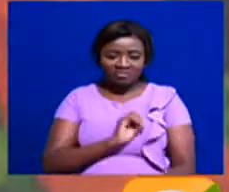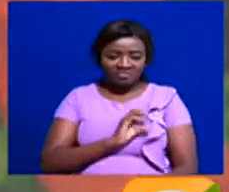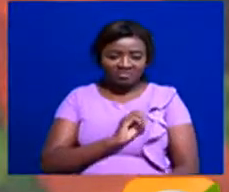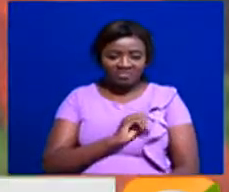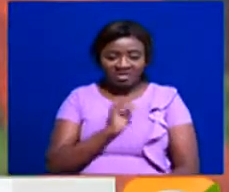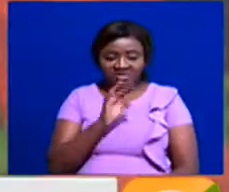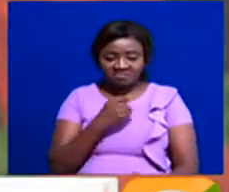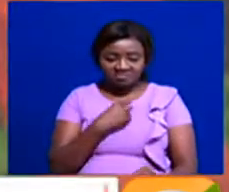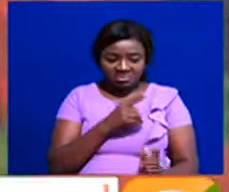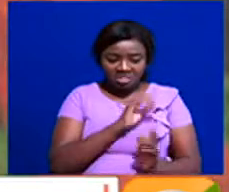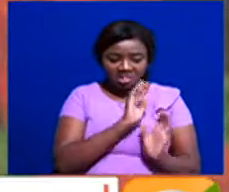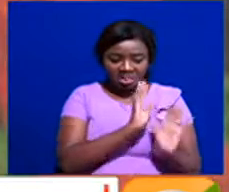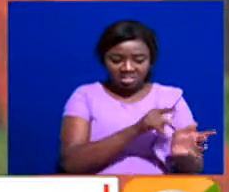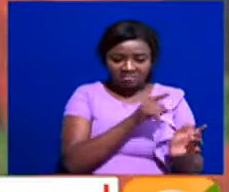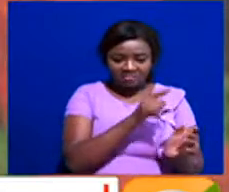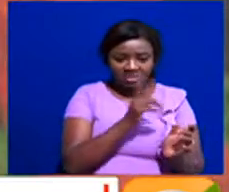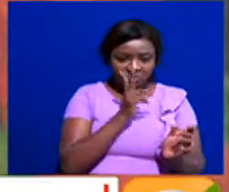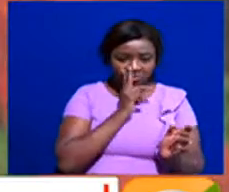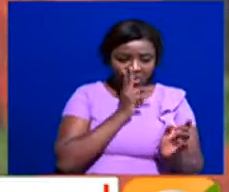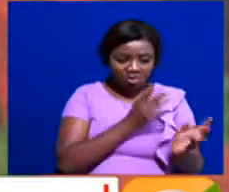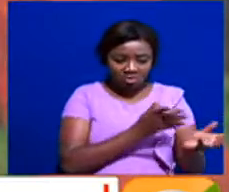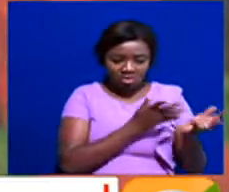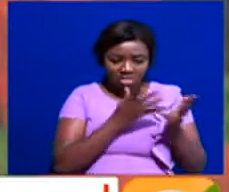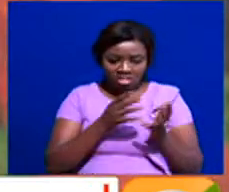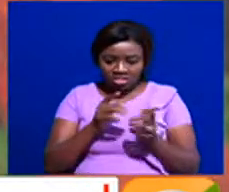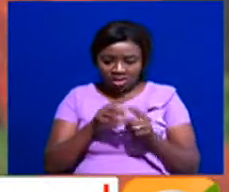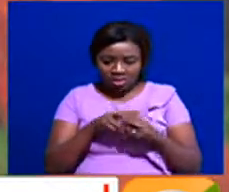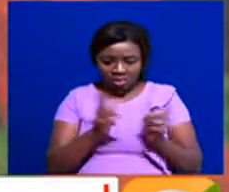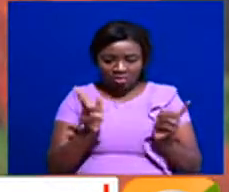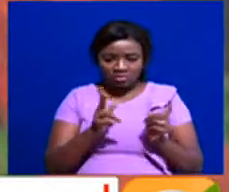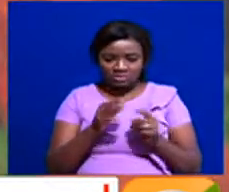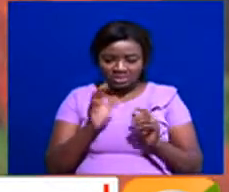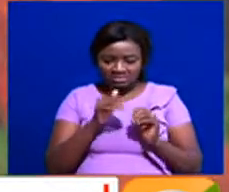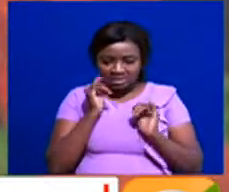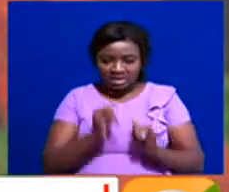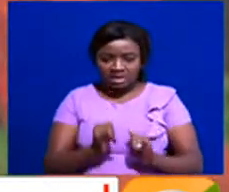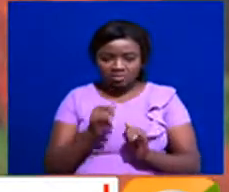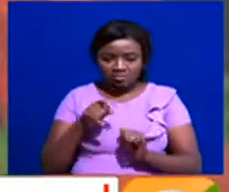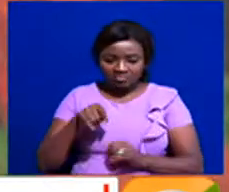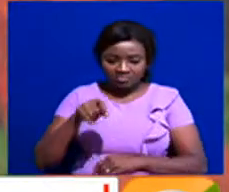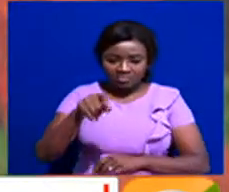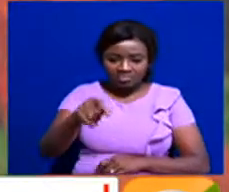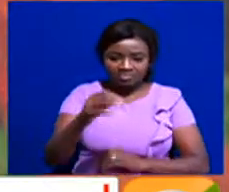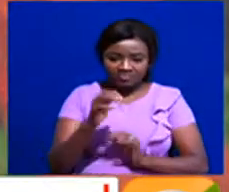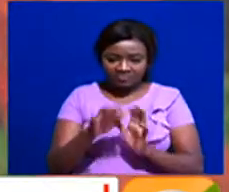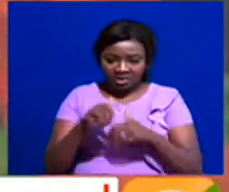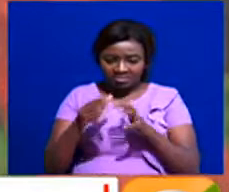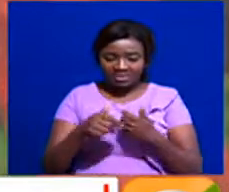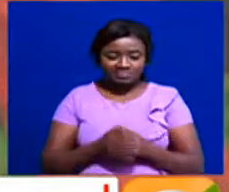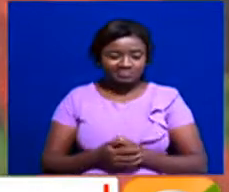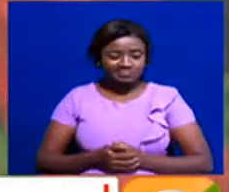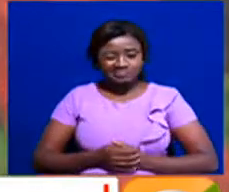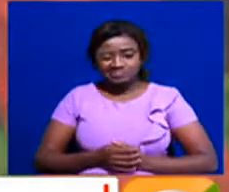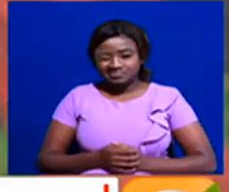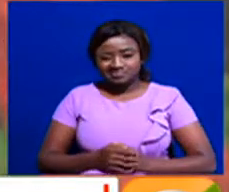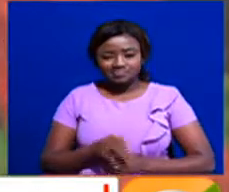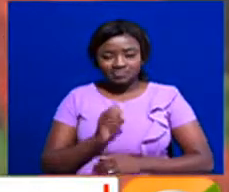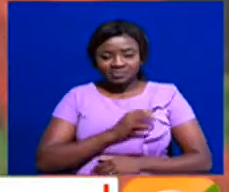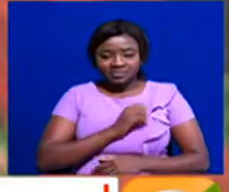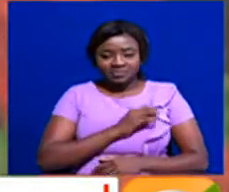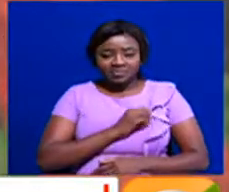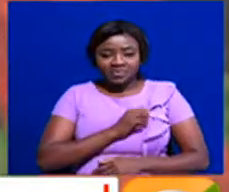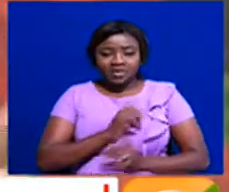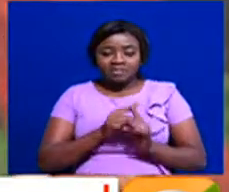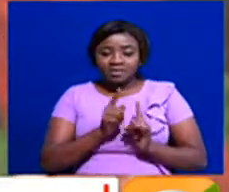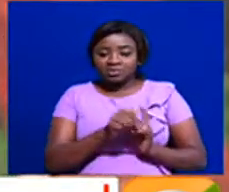grow the Nyota bean and then fail to get a market for it. But it is not just Nyota bean, just as I have said. We are